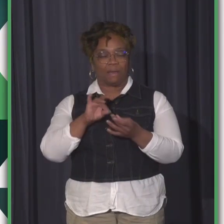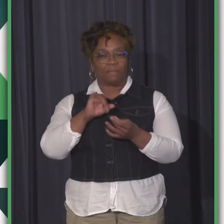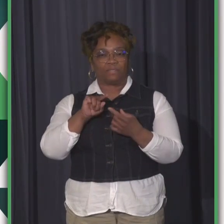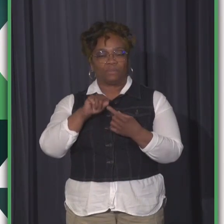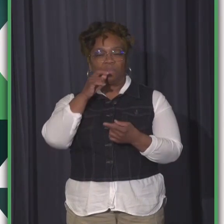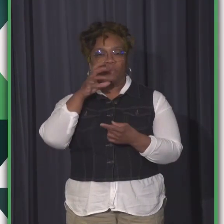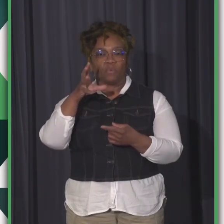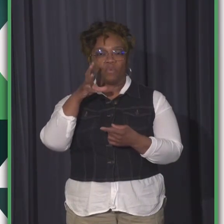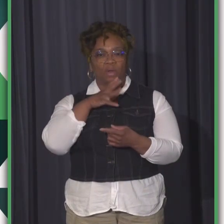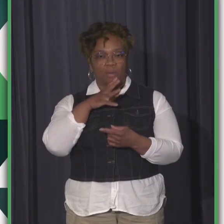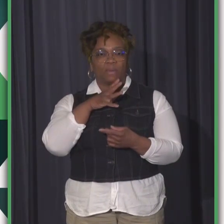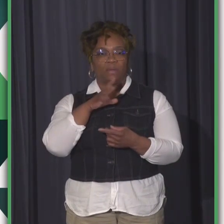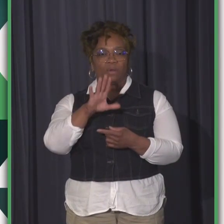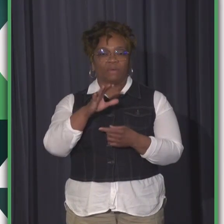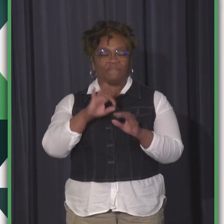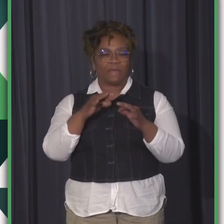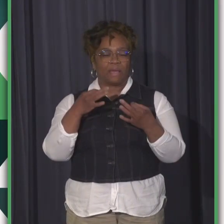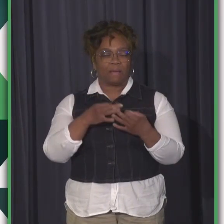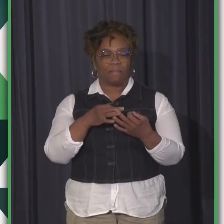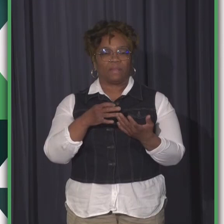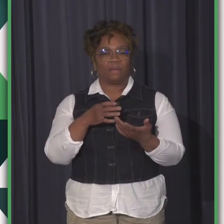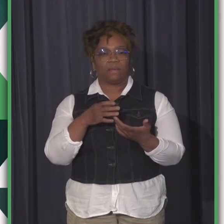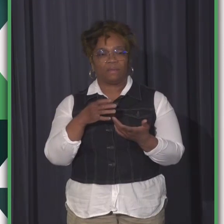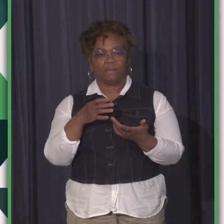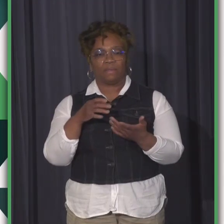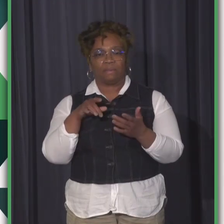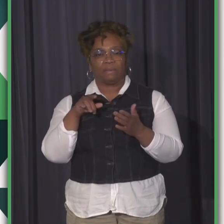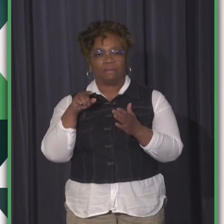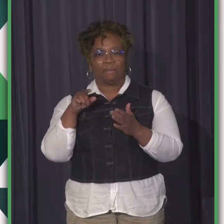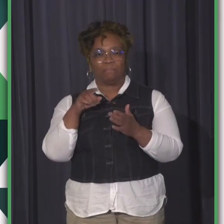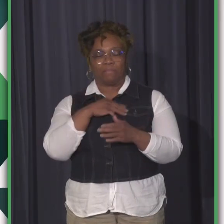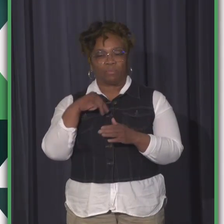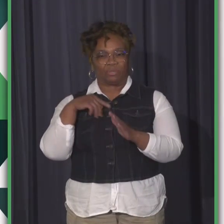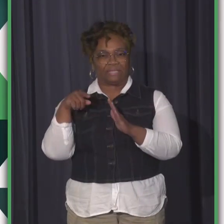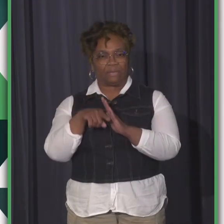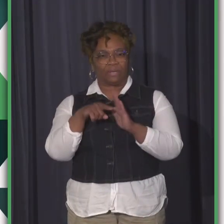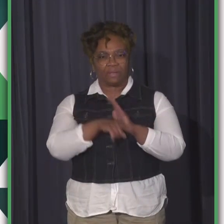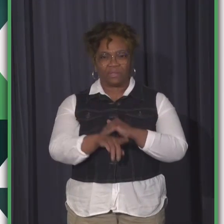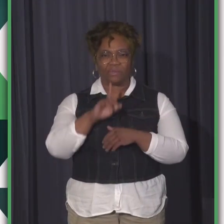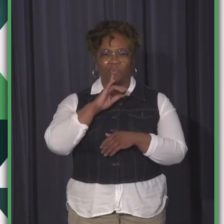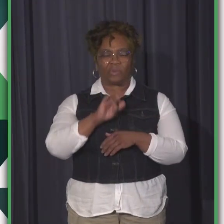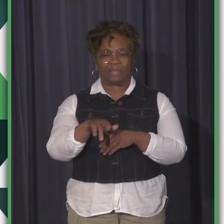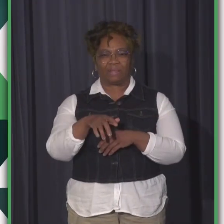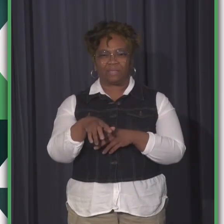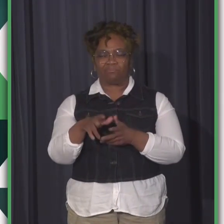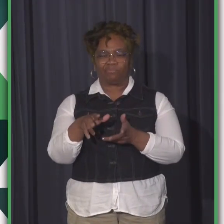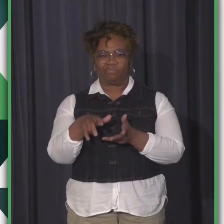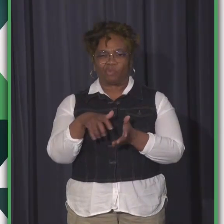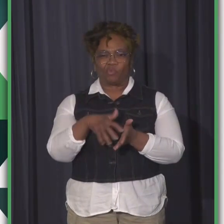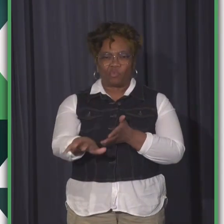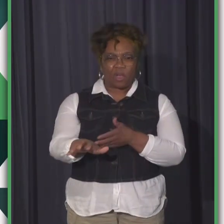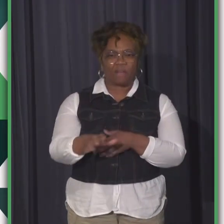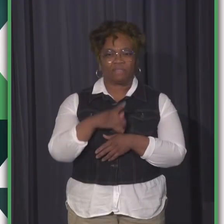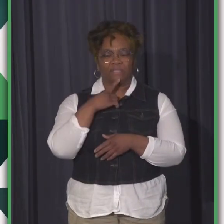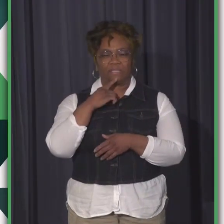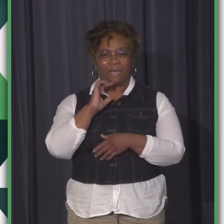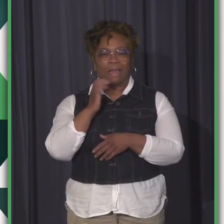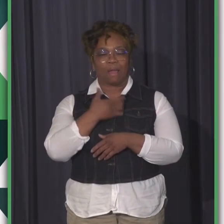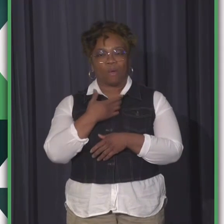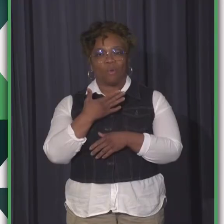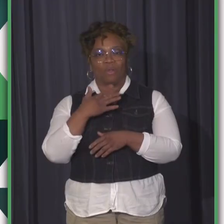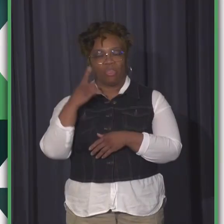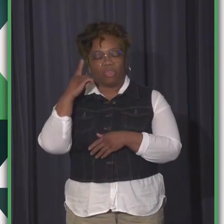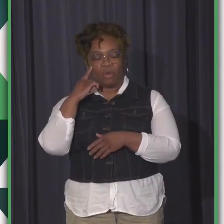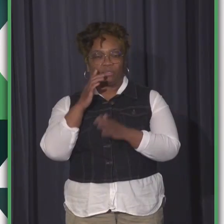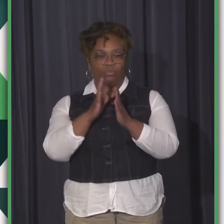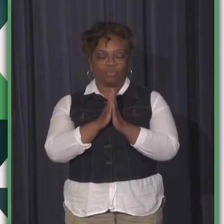of murder victims, she has relatives that have been murdered. It was very callous for you to say, "Oh, our thoughts and prayers with you." So if you didn't